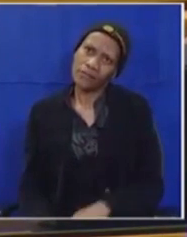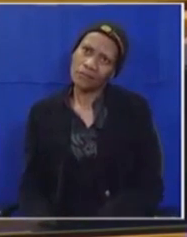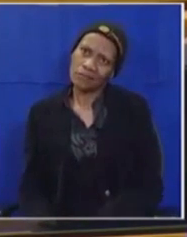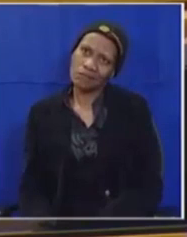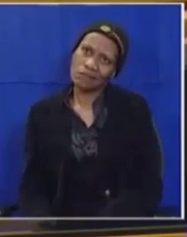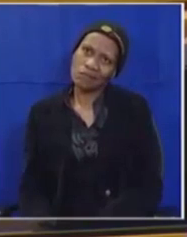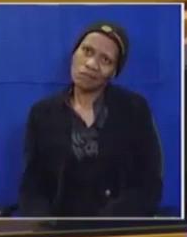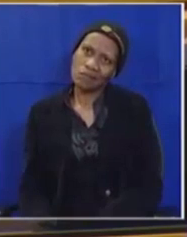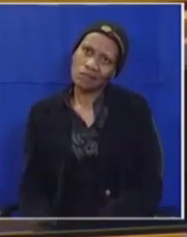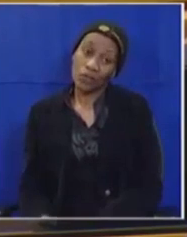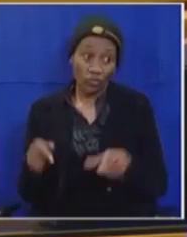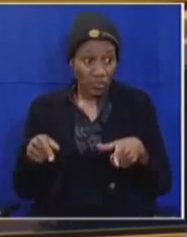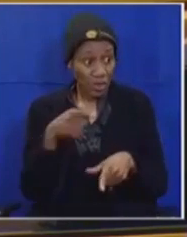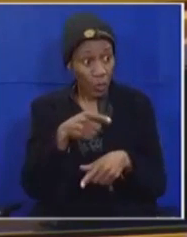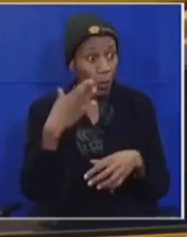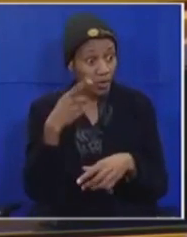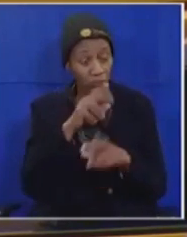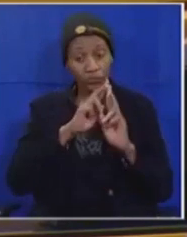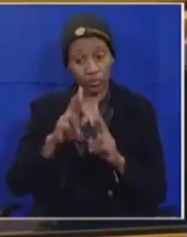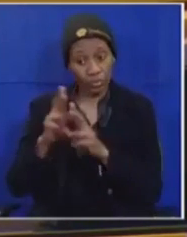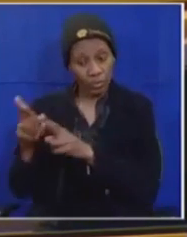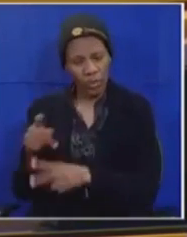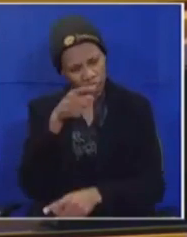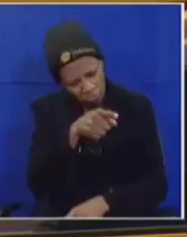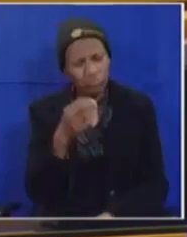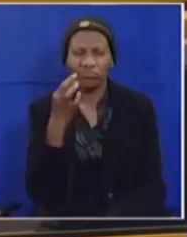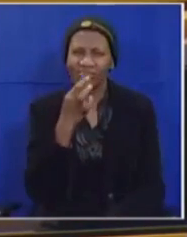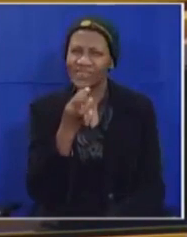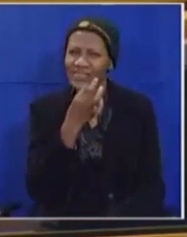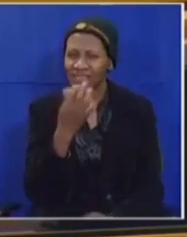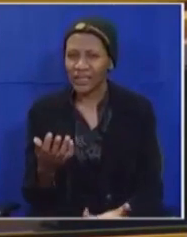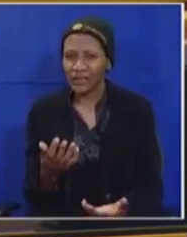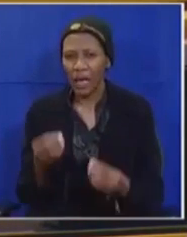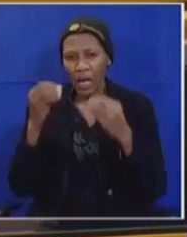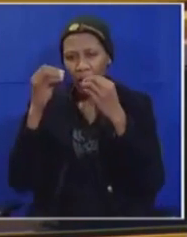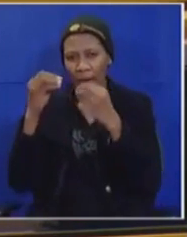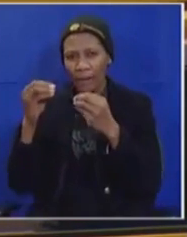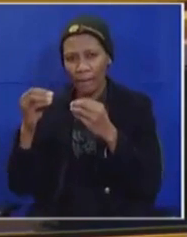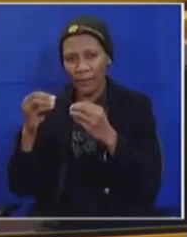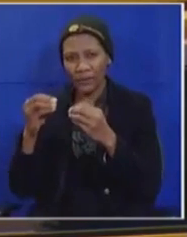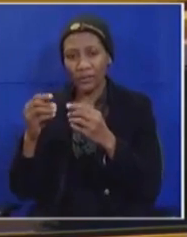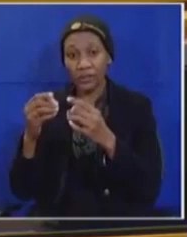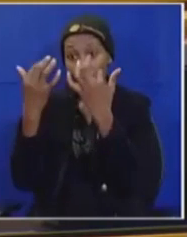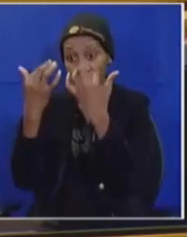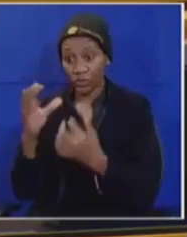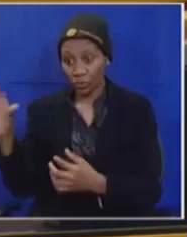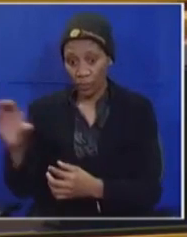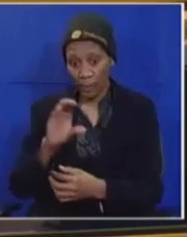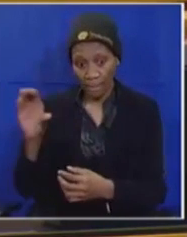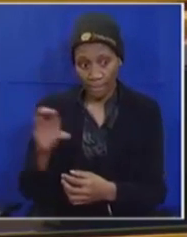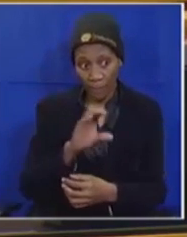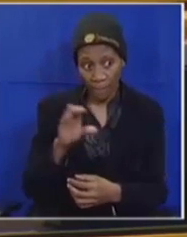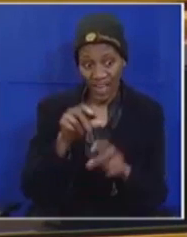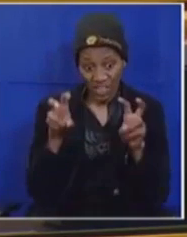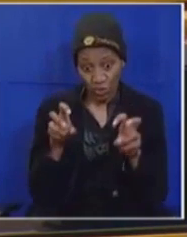your answers today, have mentioned that investors want certainty when it comes to